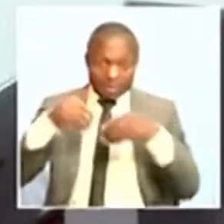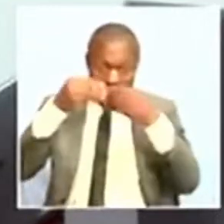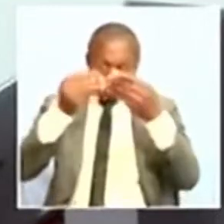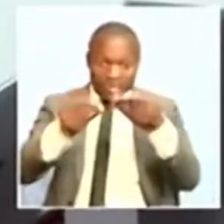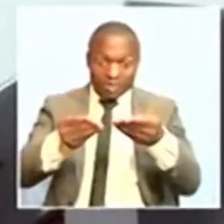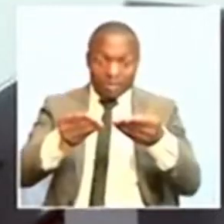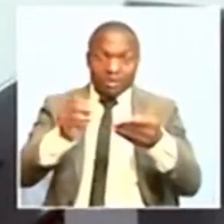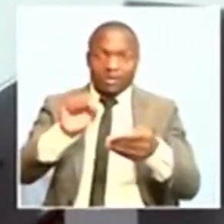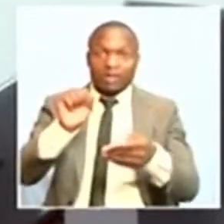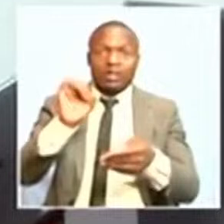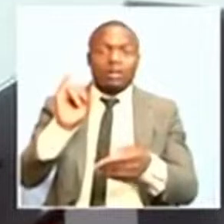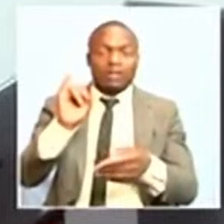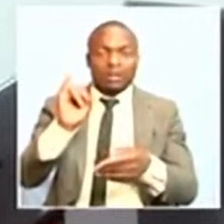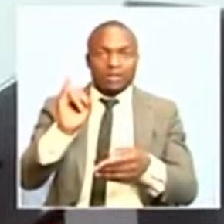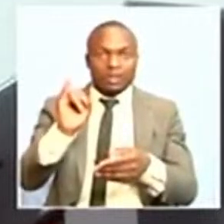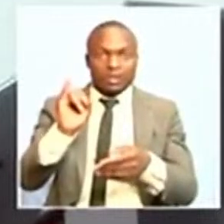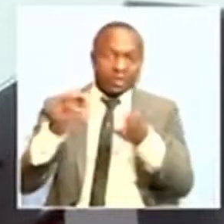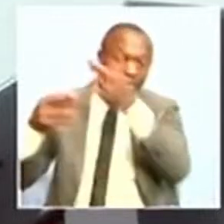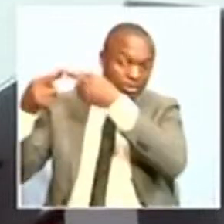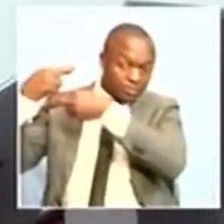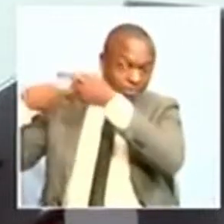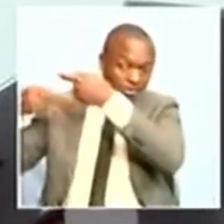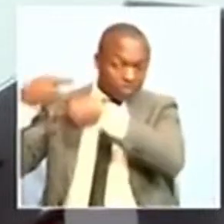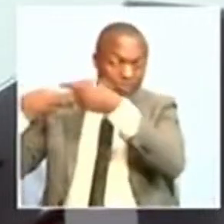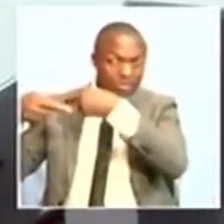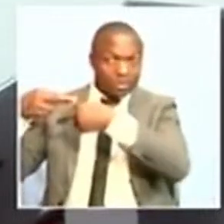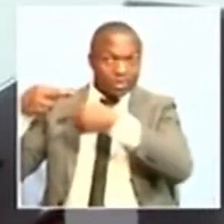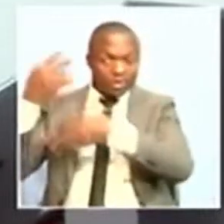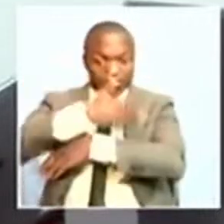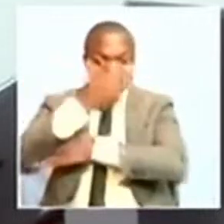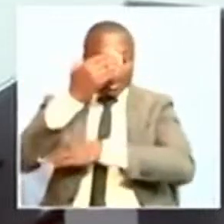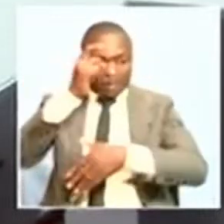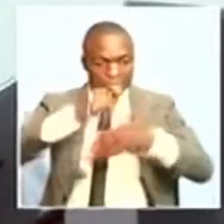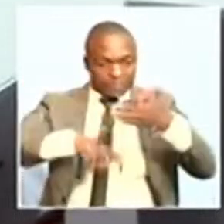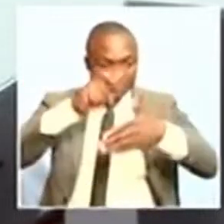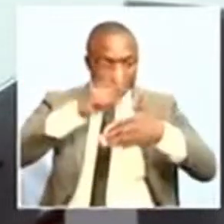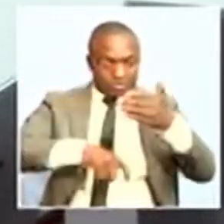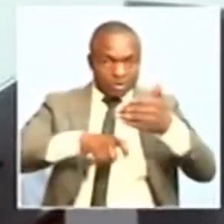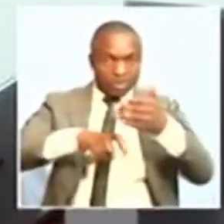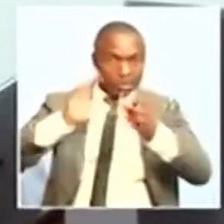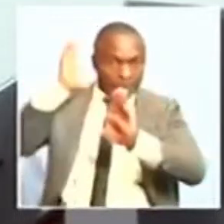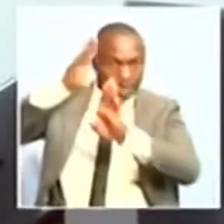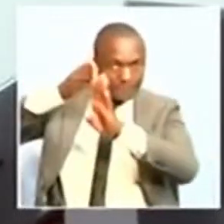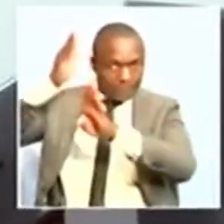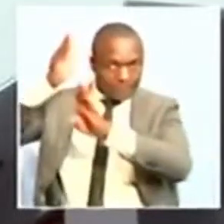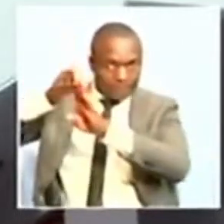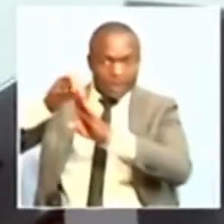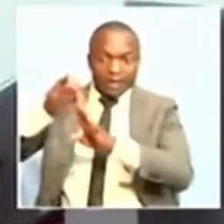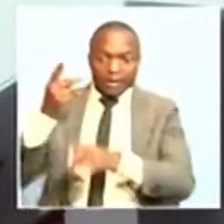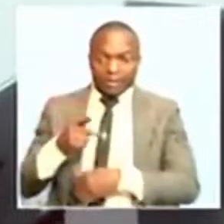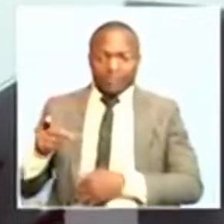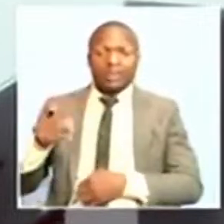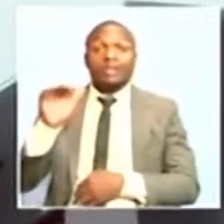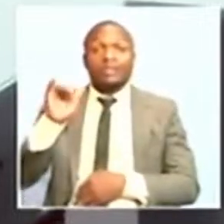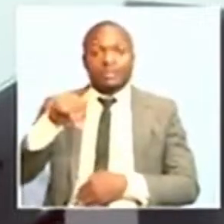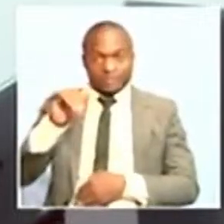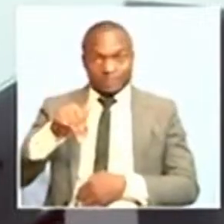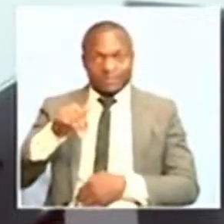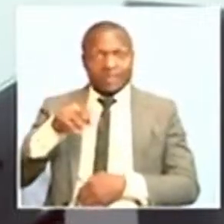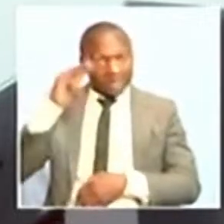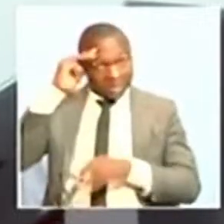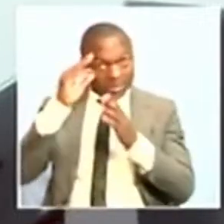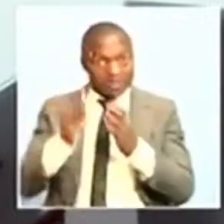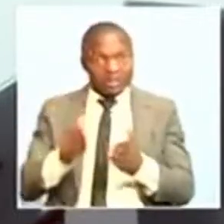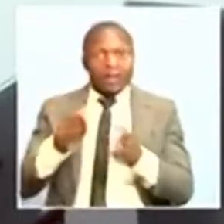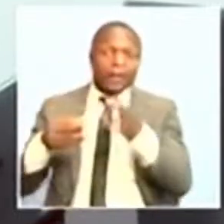to revise excise duty on the specified products. Honourable Chair, yes, indeed, the